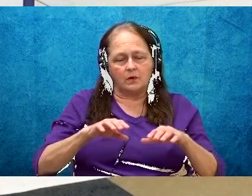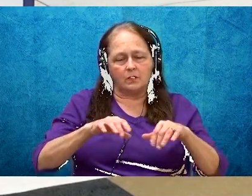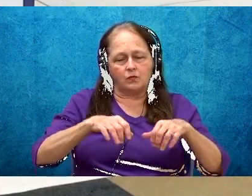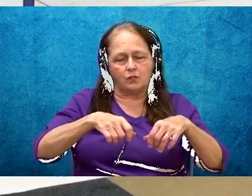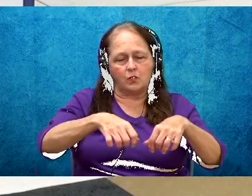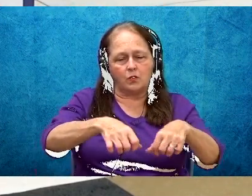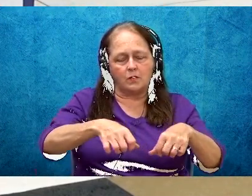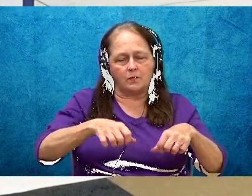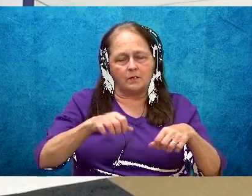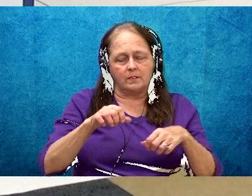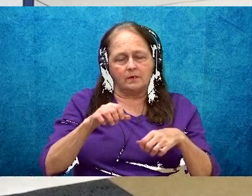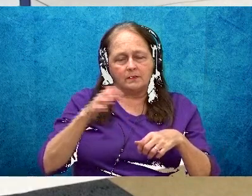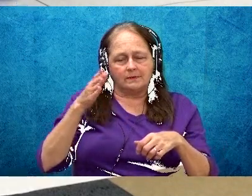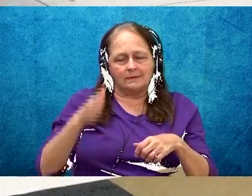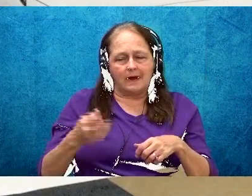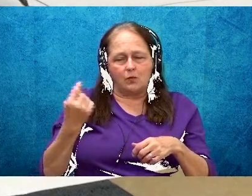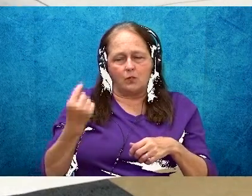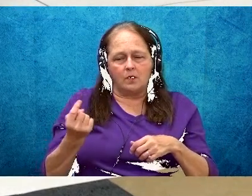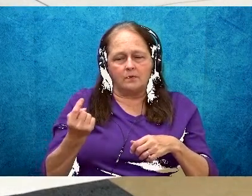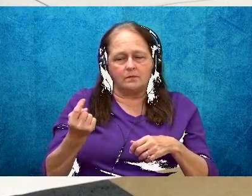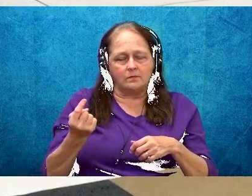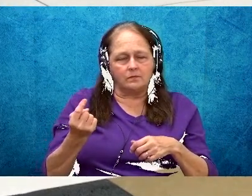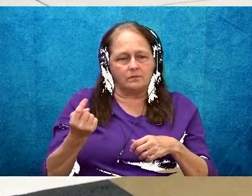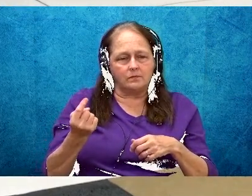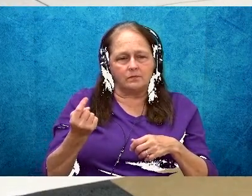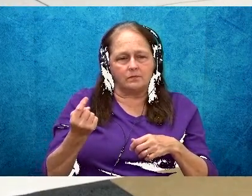That's side 1.